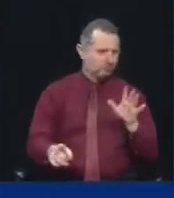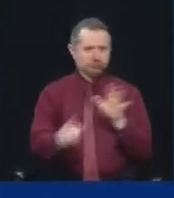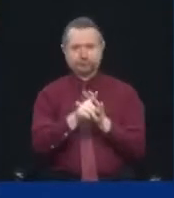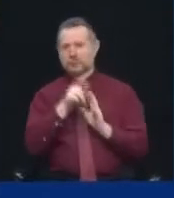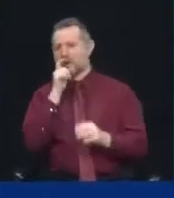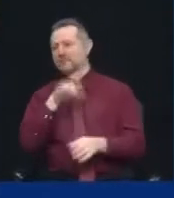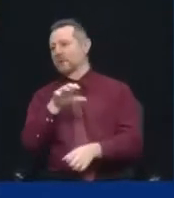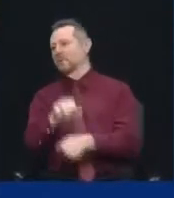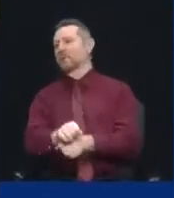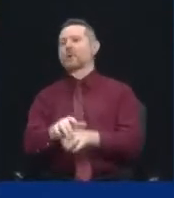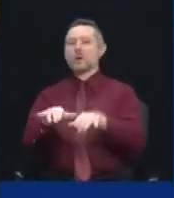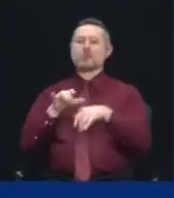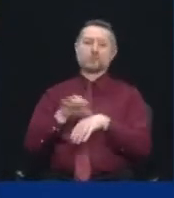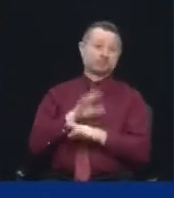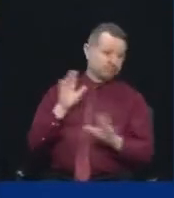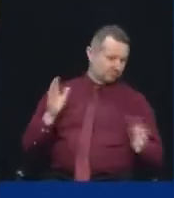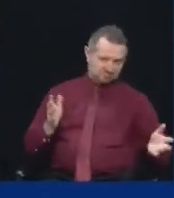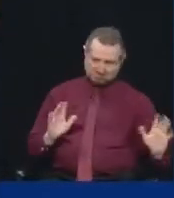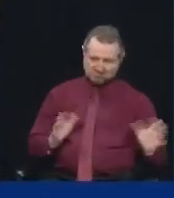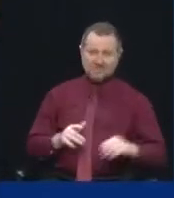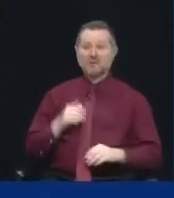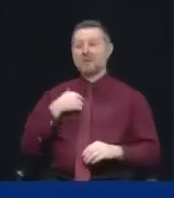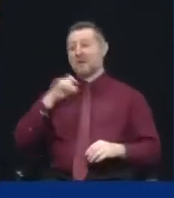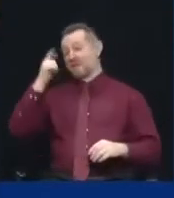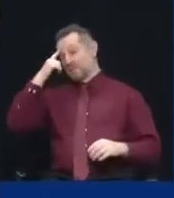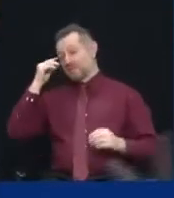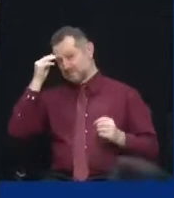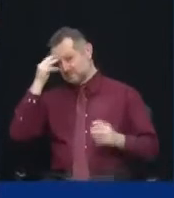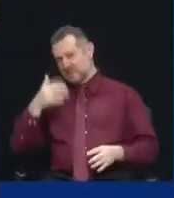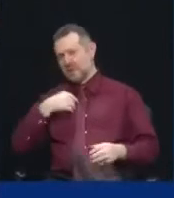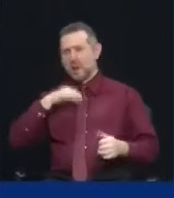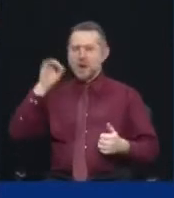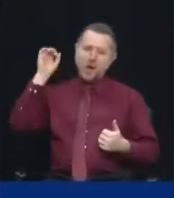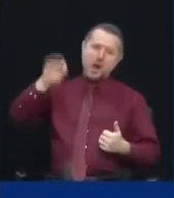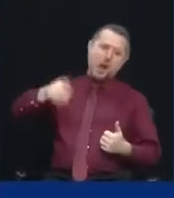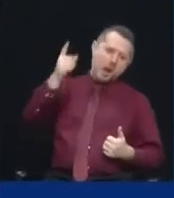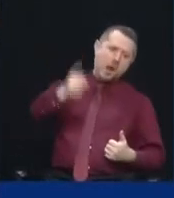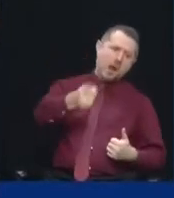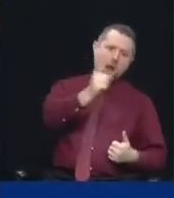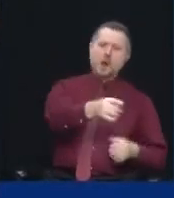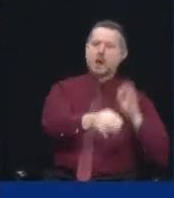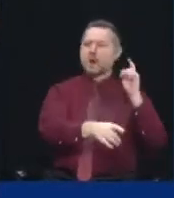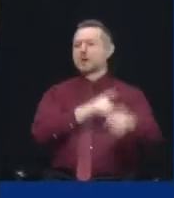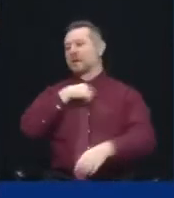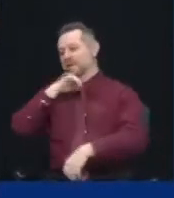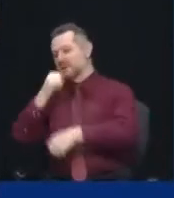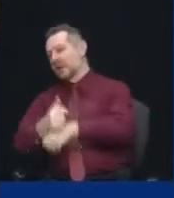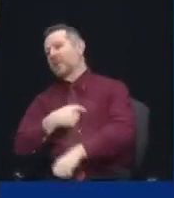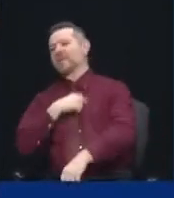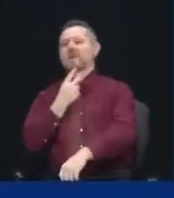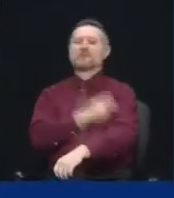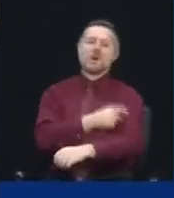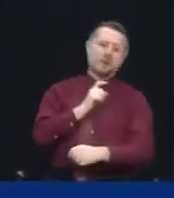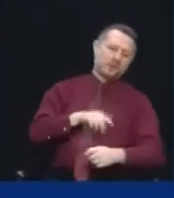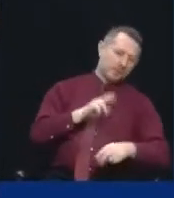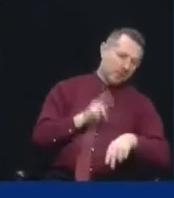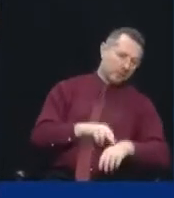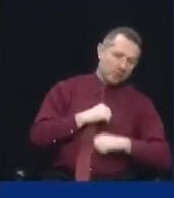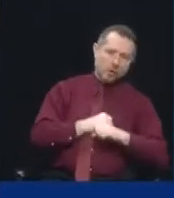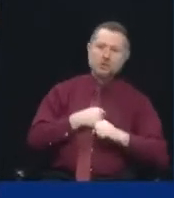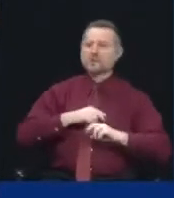can only do what government can do. We can set up the vaccination sites. The National Guard can be